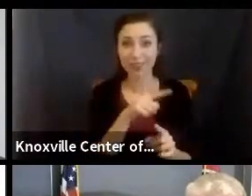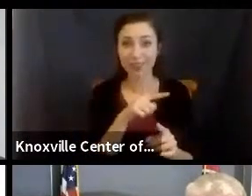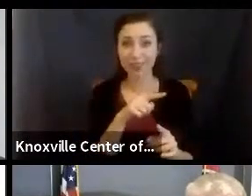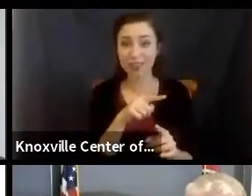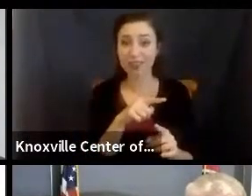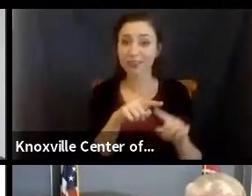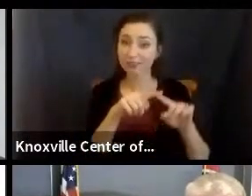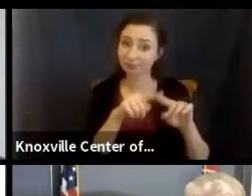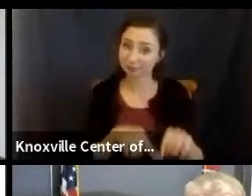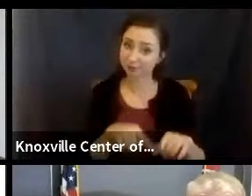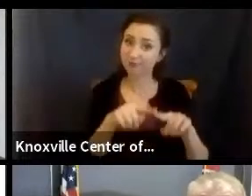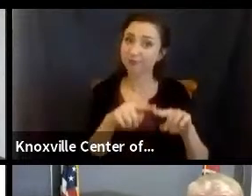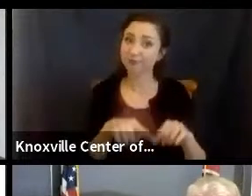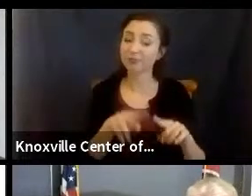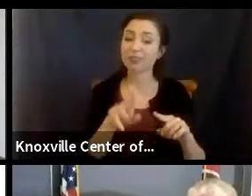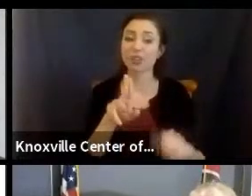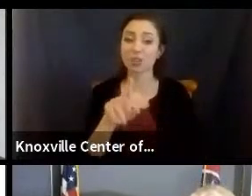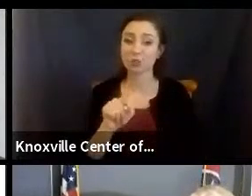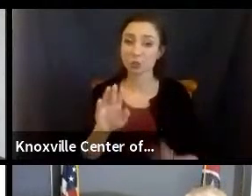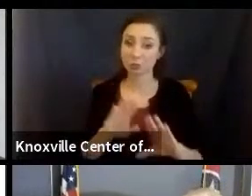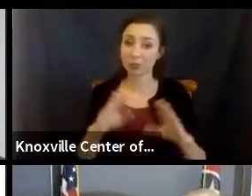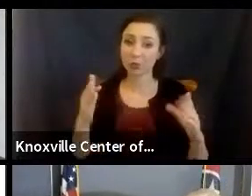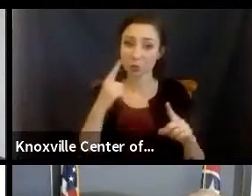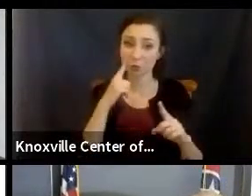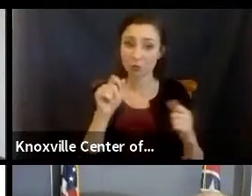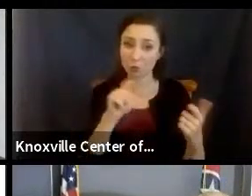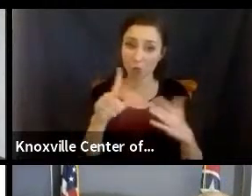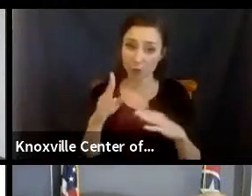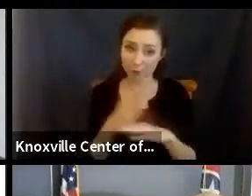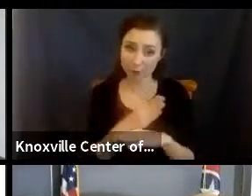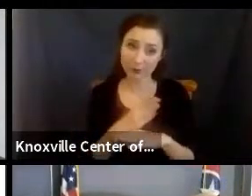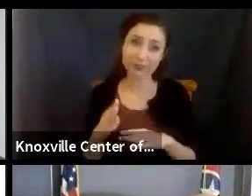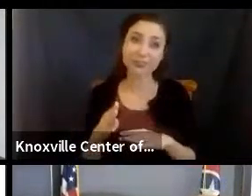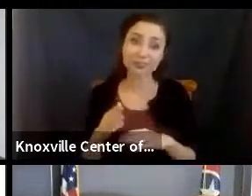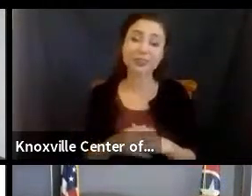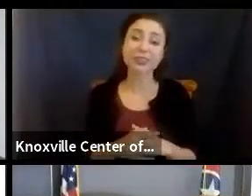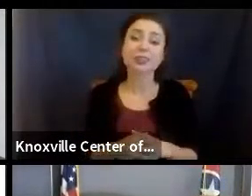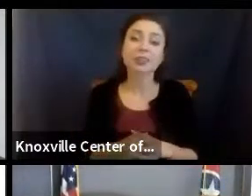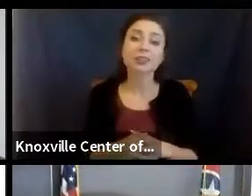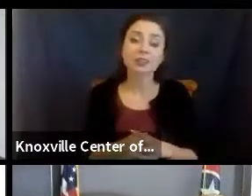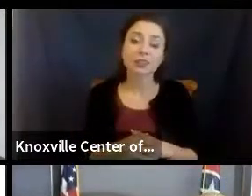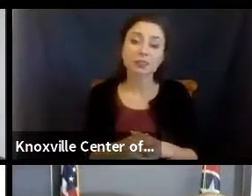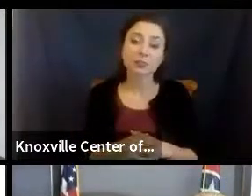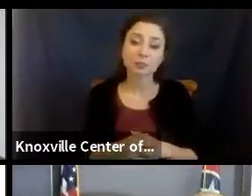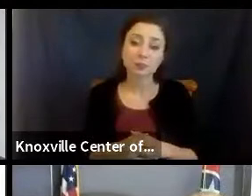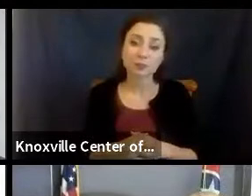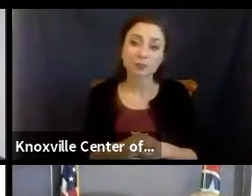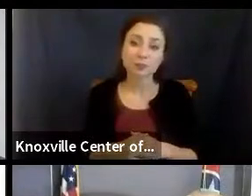depend heavily on UT being open for all their business. And UT